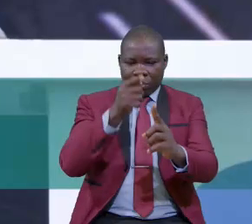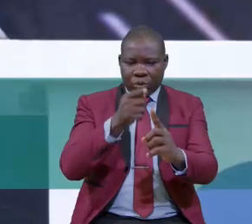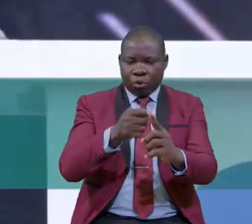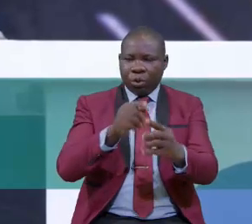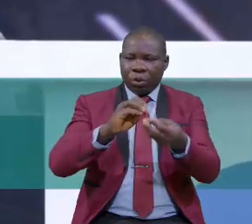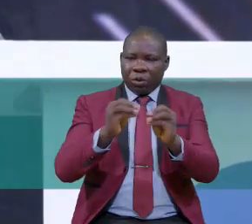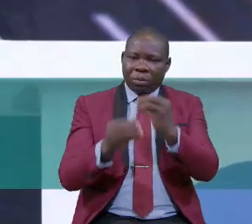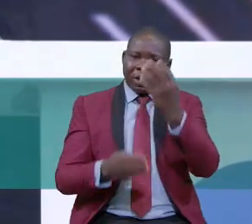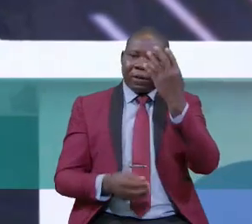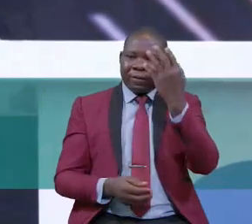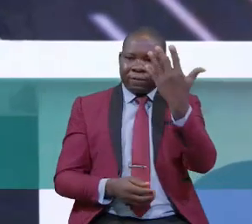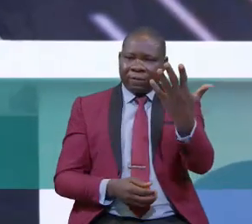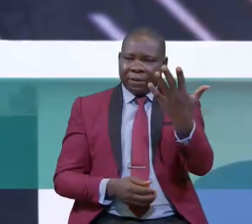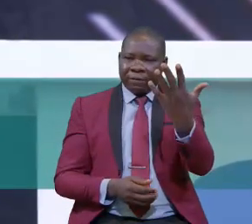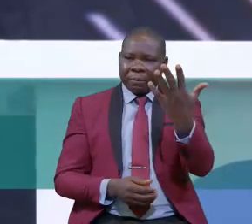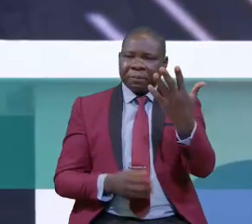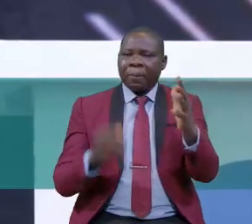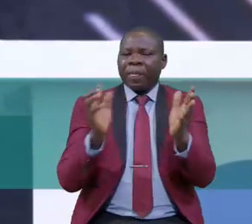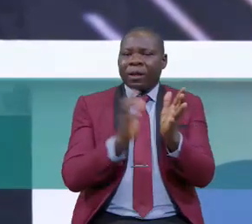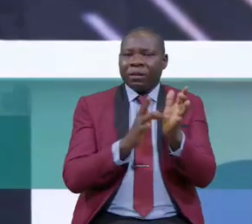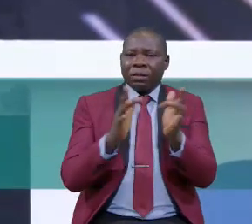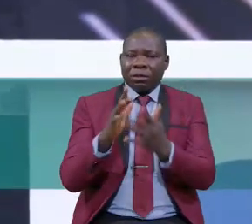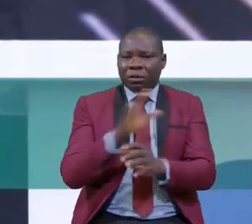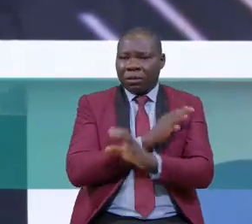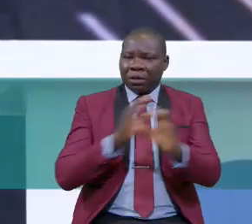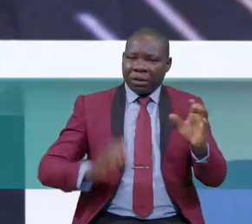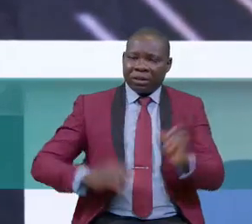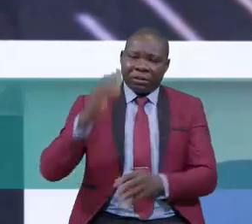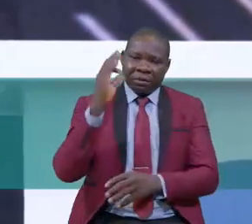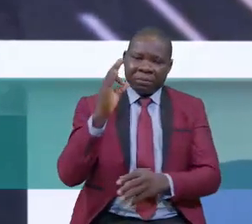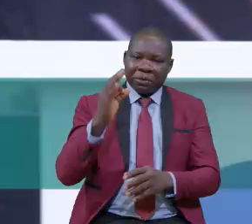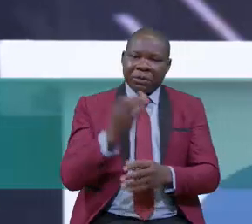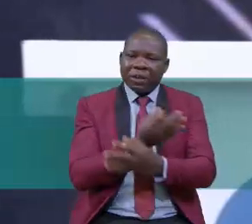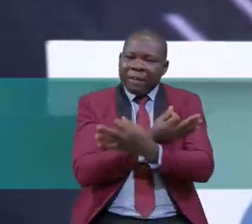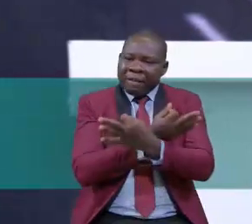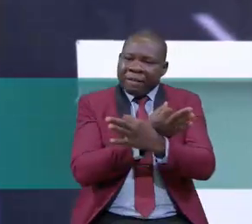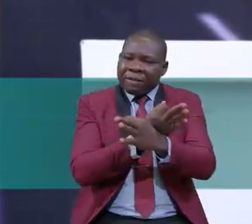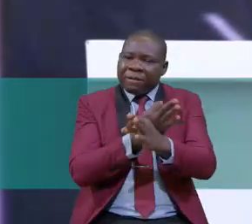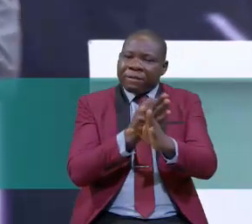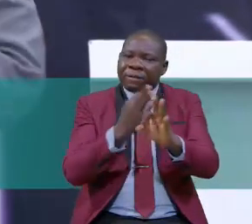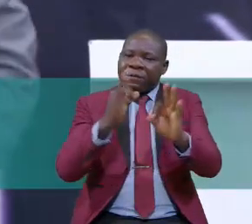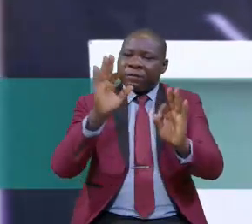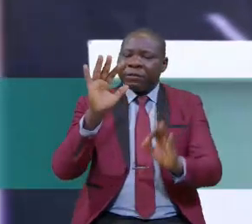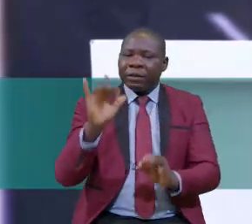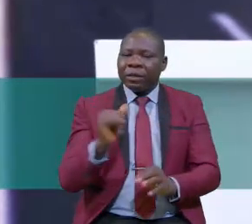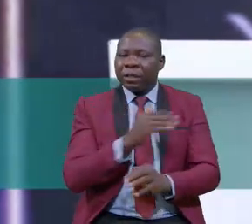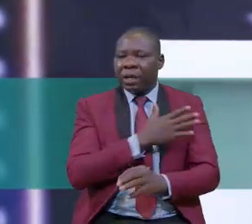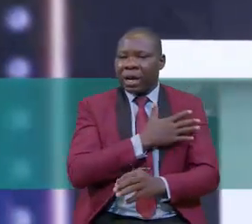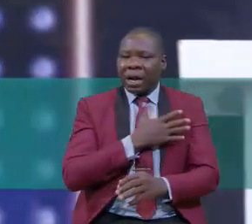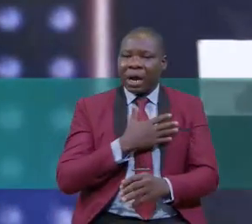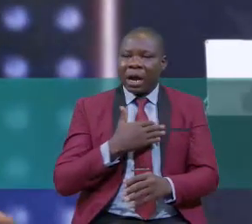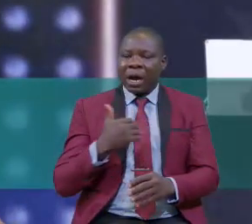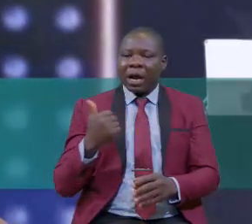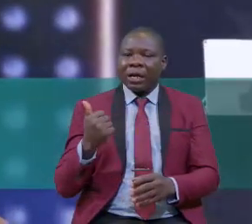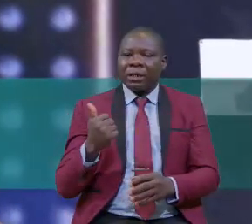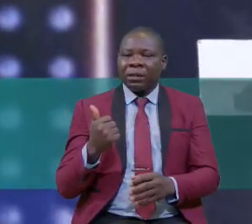Jesus Christ preached freely and fully. Come and look at Jesus Christ. He was sitting, you